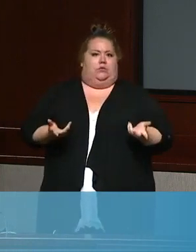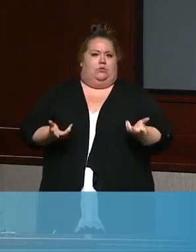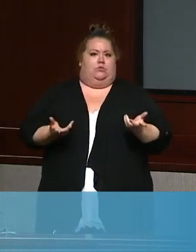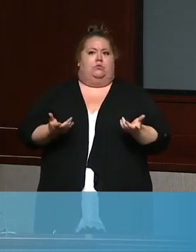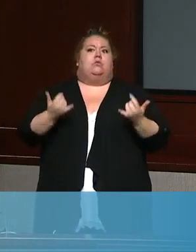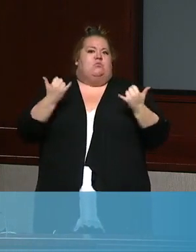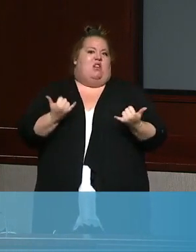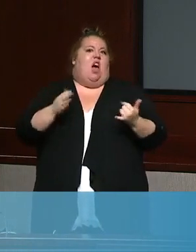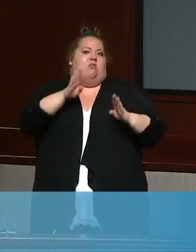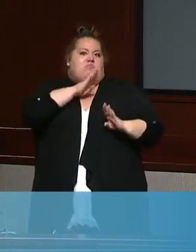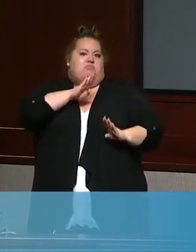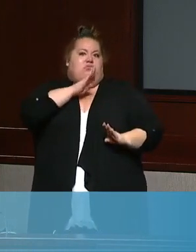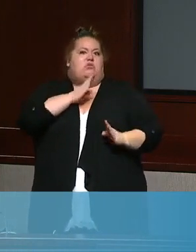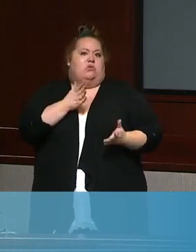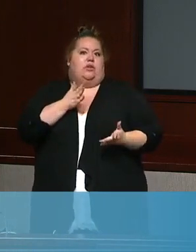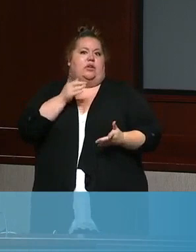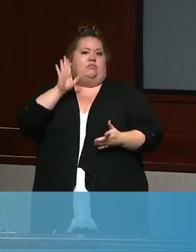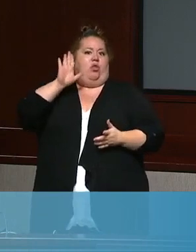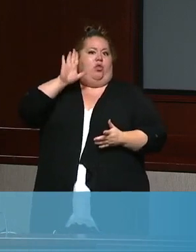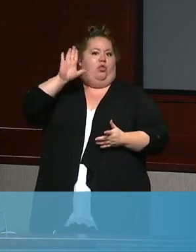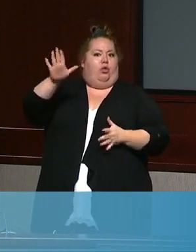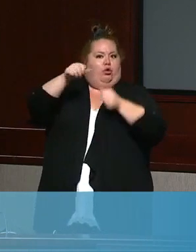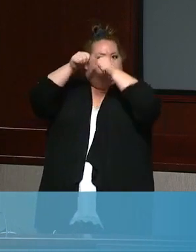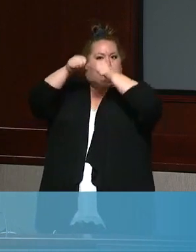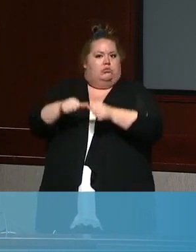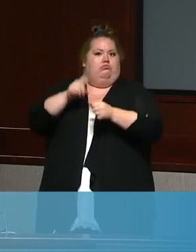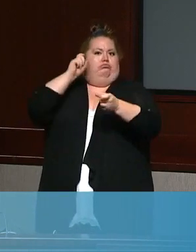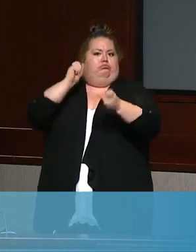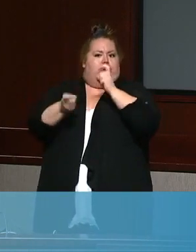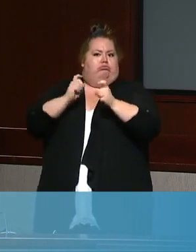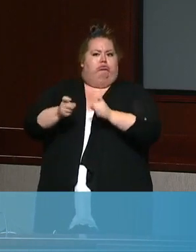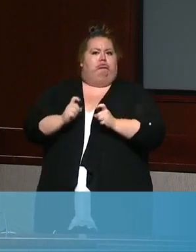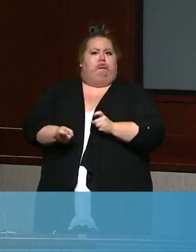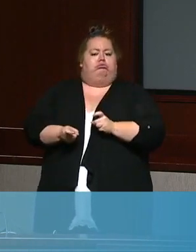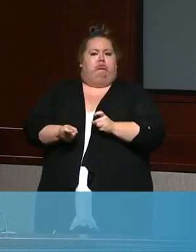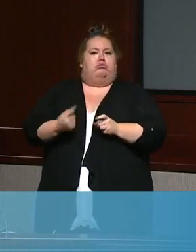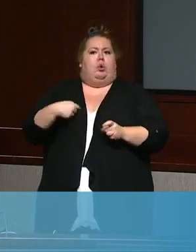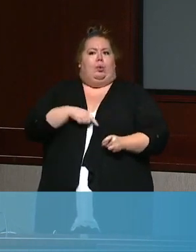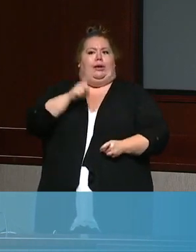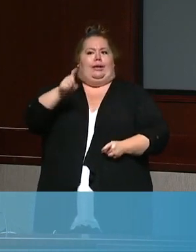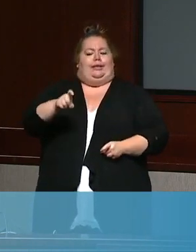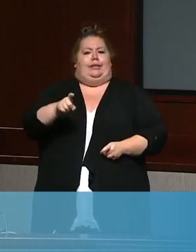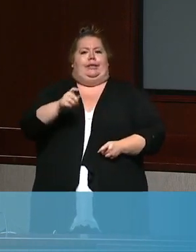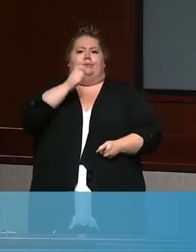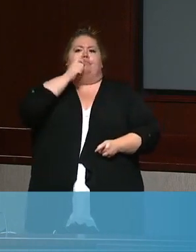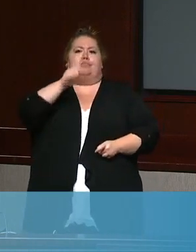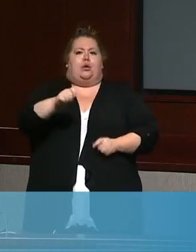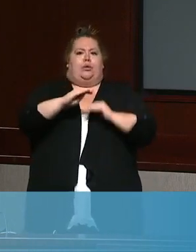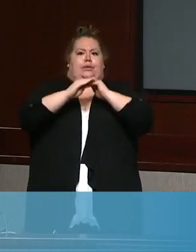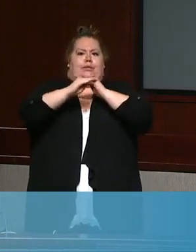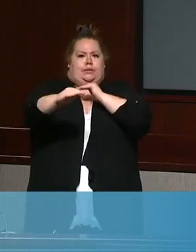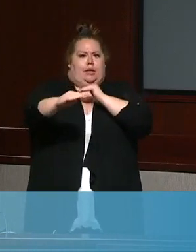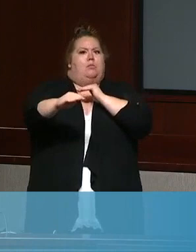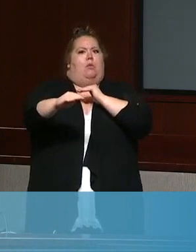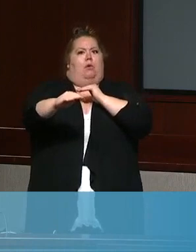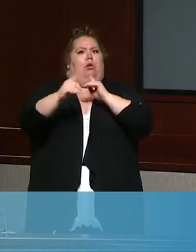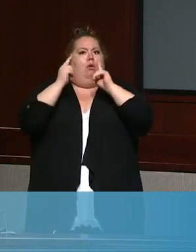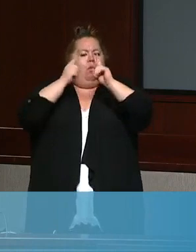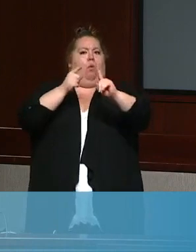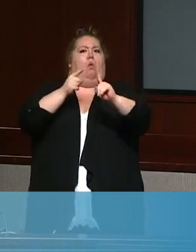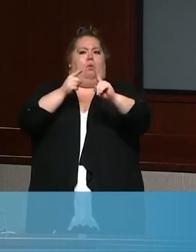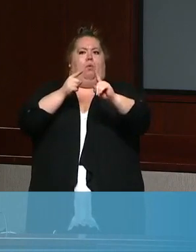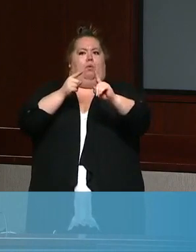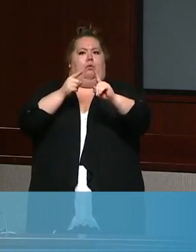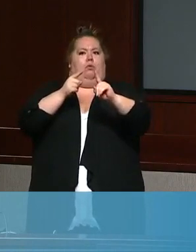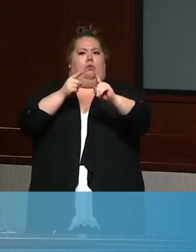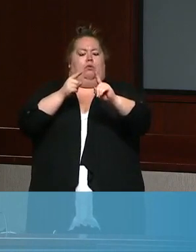of the goalposts here. We need certainty. We need that certainty because that informs what we